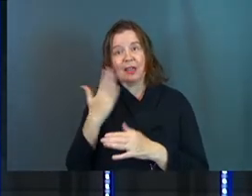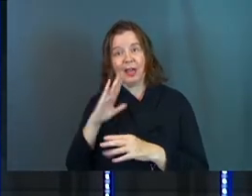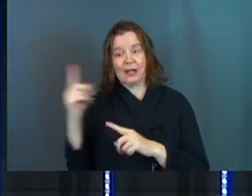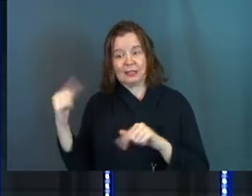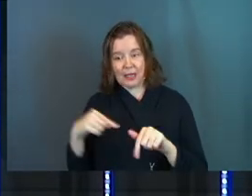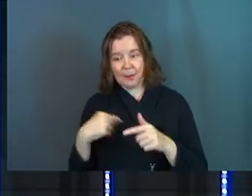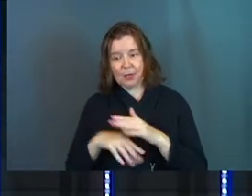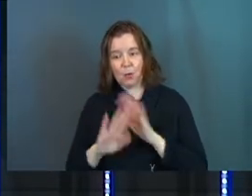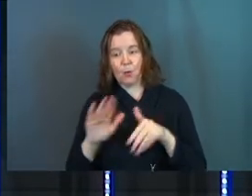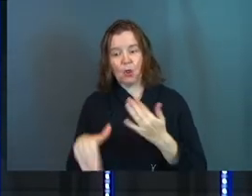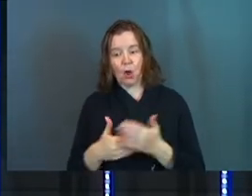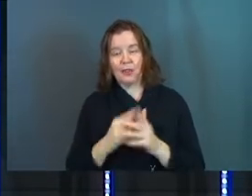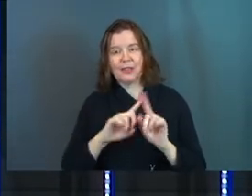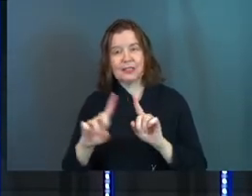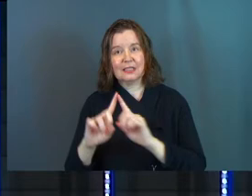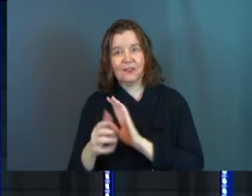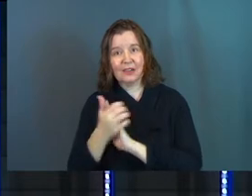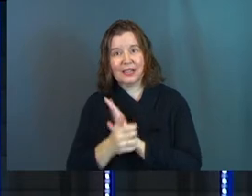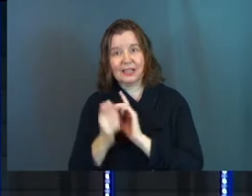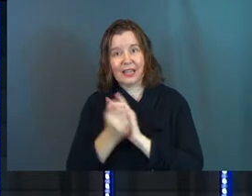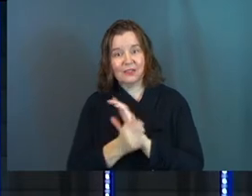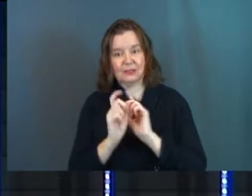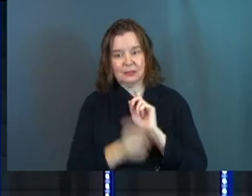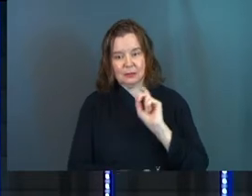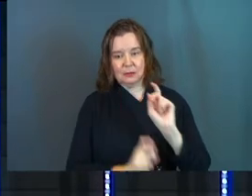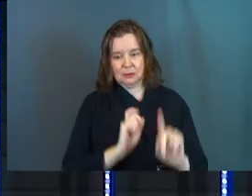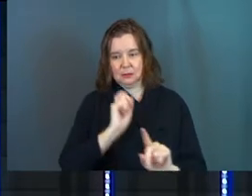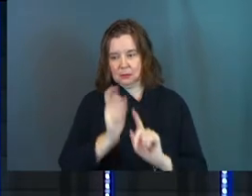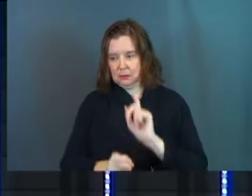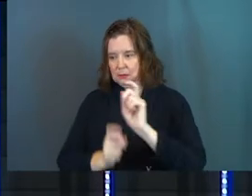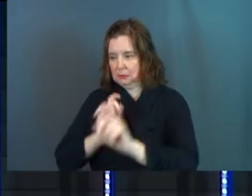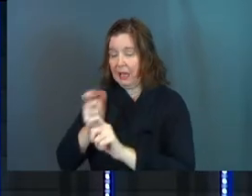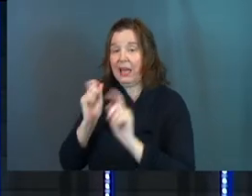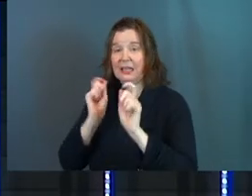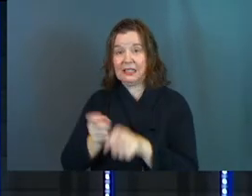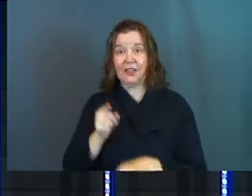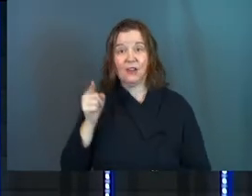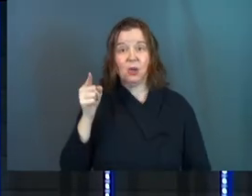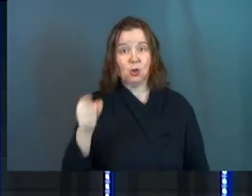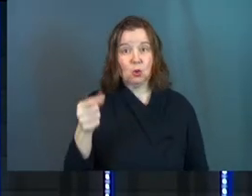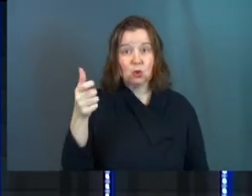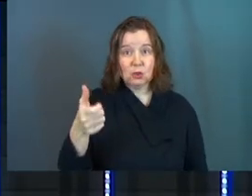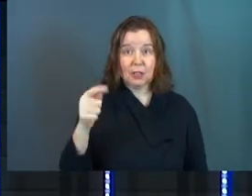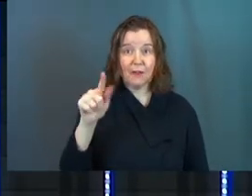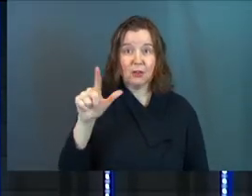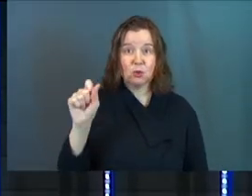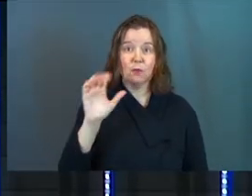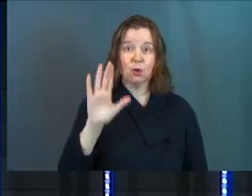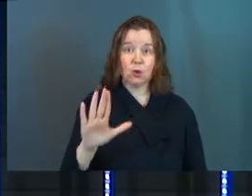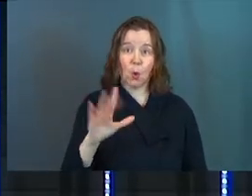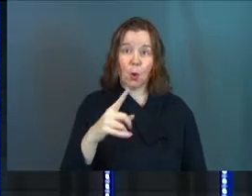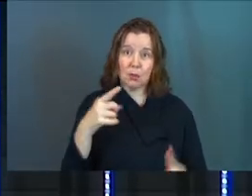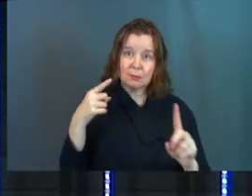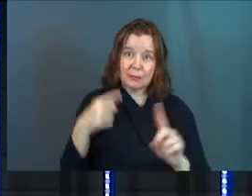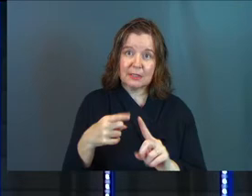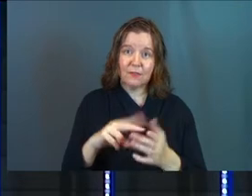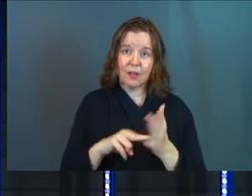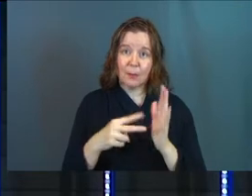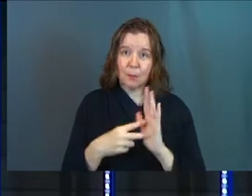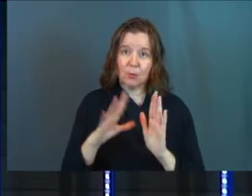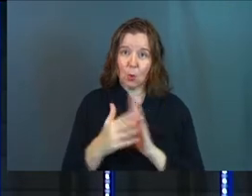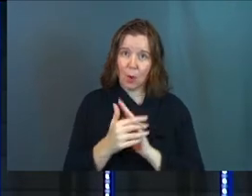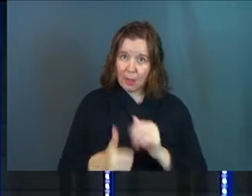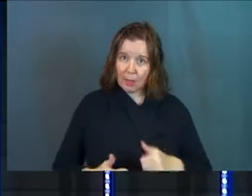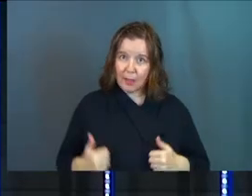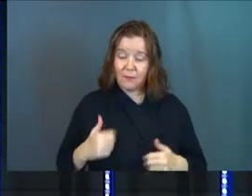has come in with all these different gifts, and he's specifically given you tools for your specific purpose in your